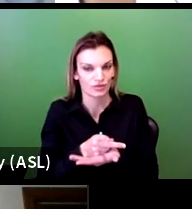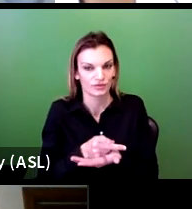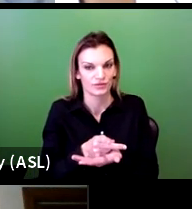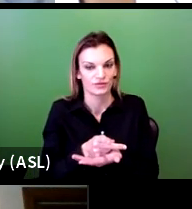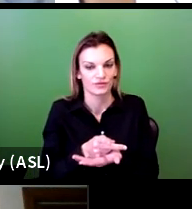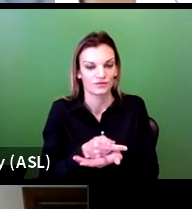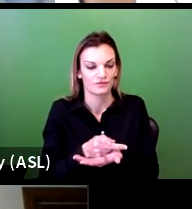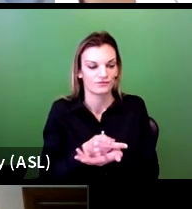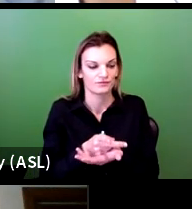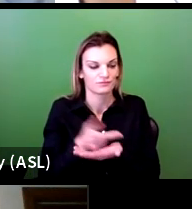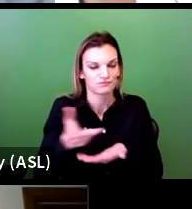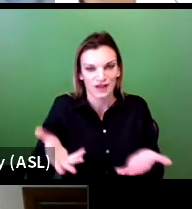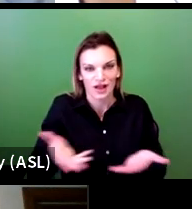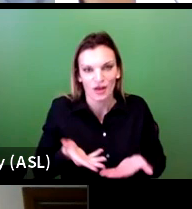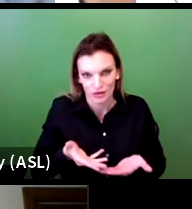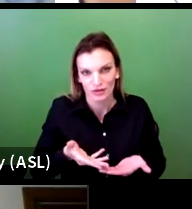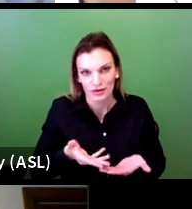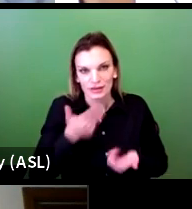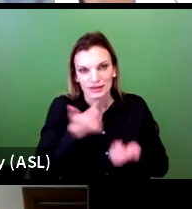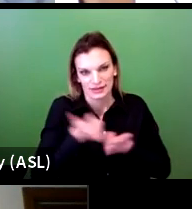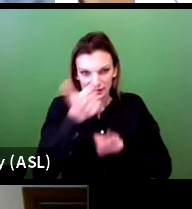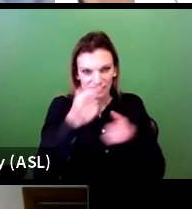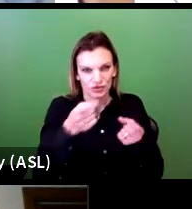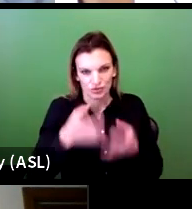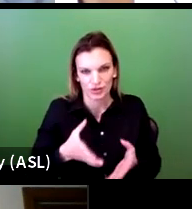ultimately hire the executive director.